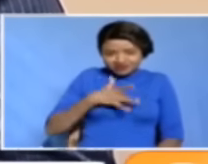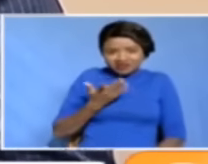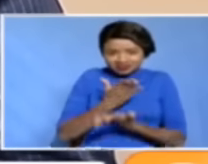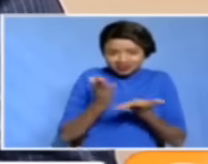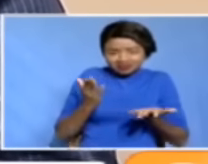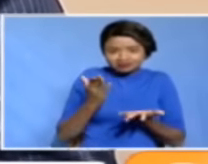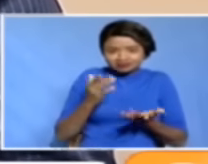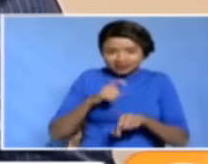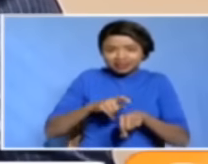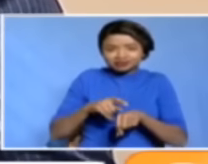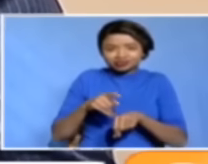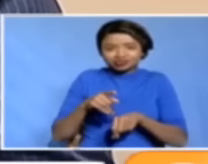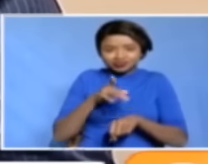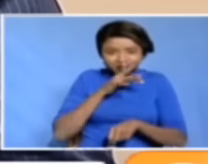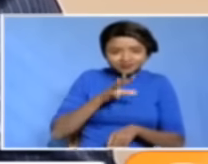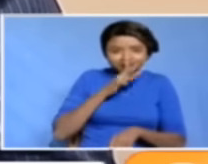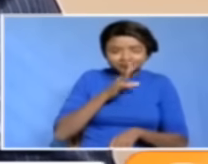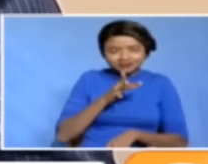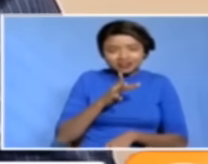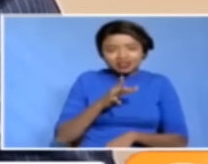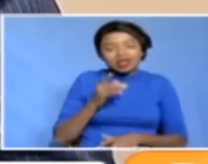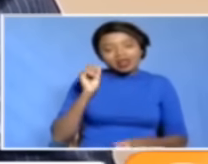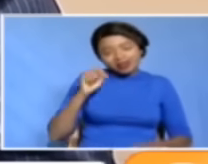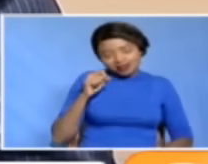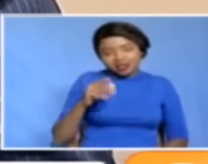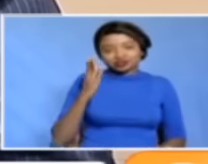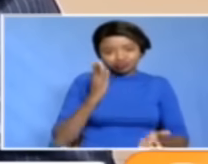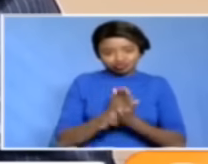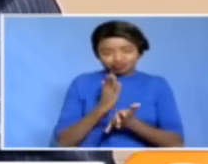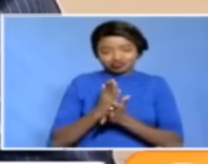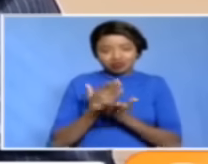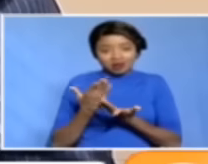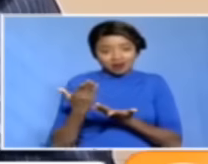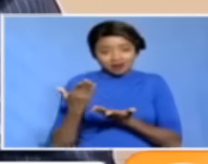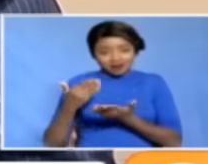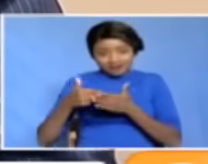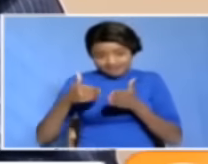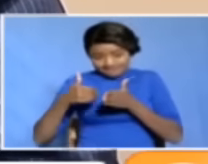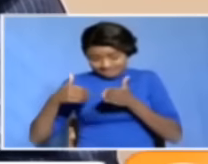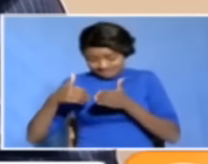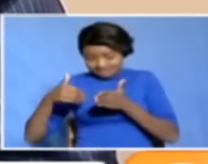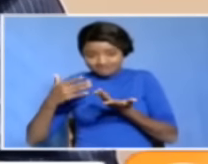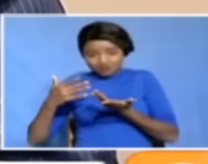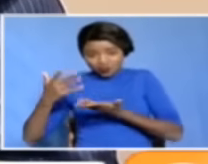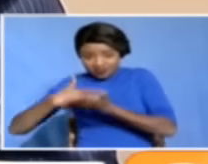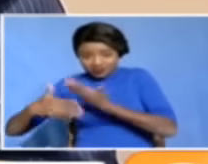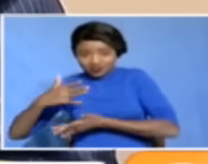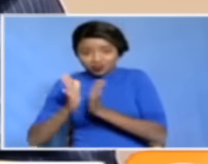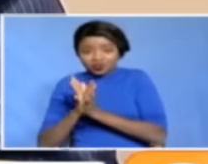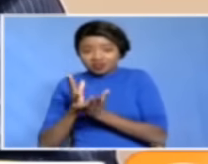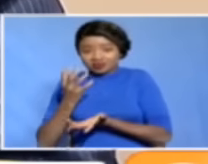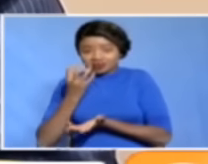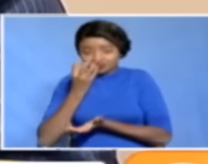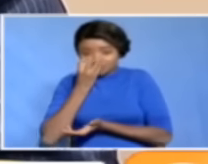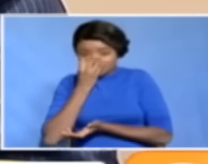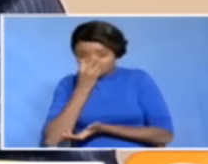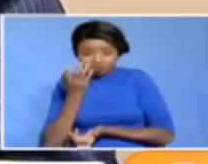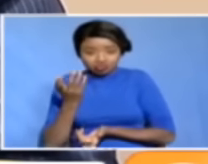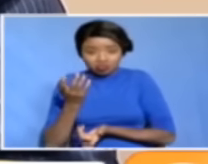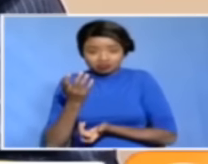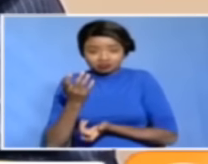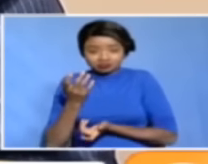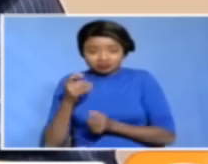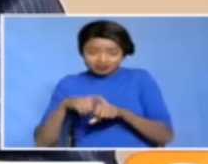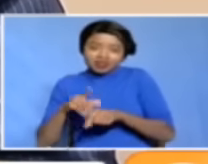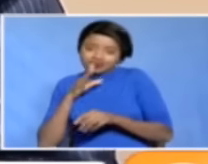Of course, yes. Behind the scene, I have talked to our party leaders, the party leader, the deputy, a number of times when I felt things